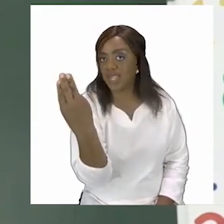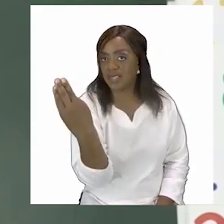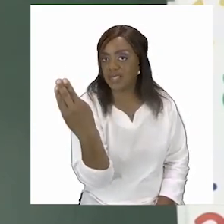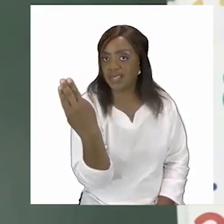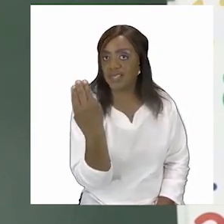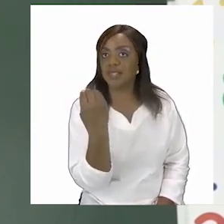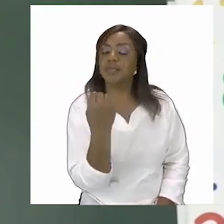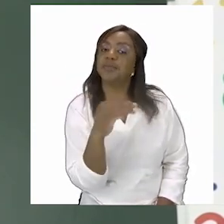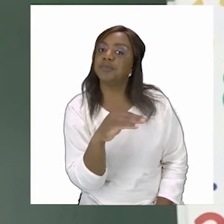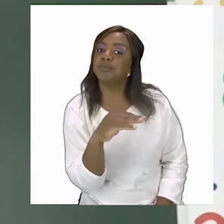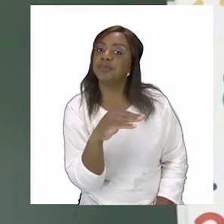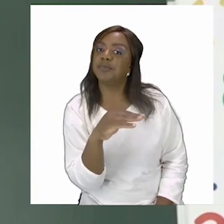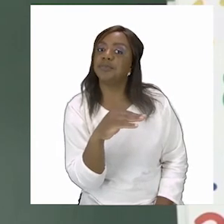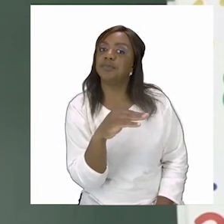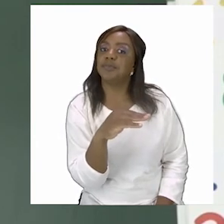Wednesday,